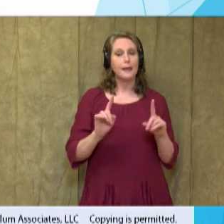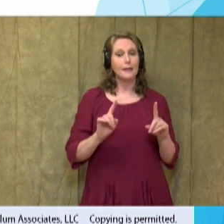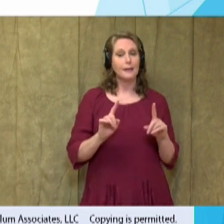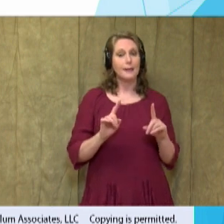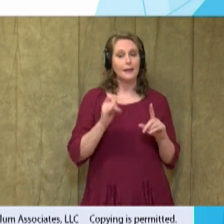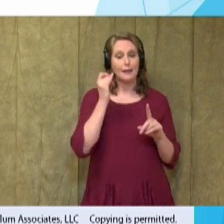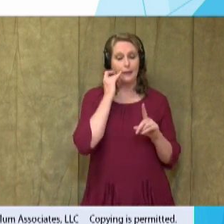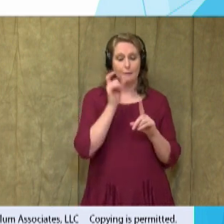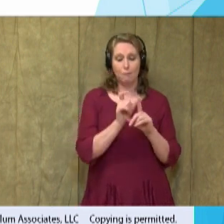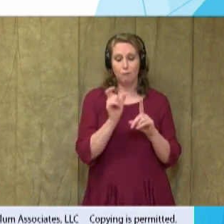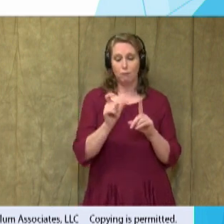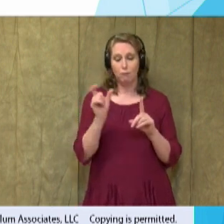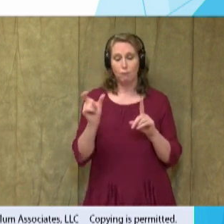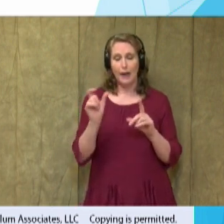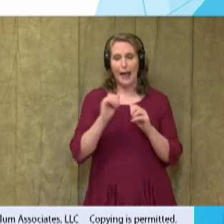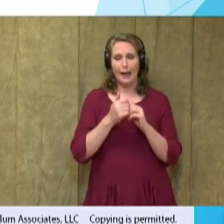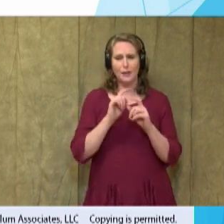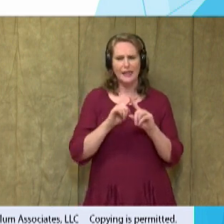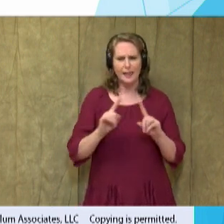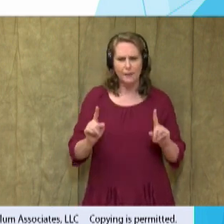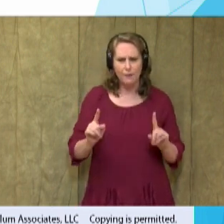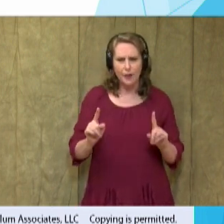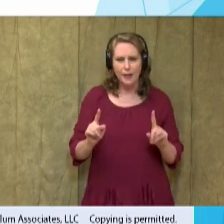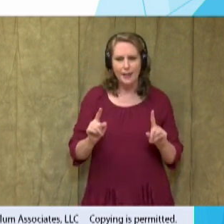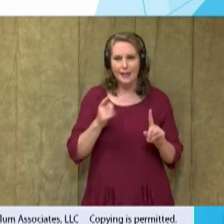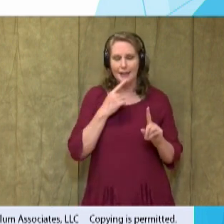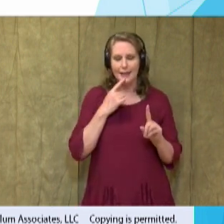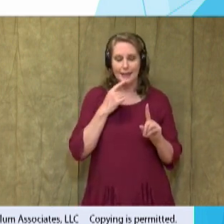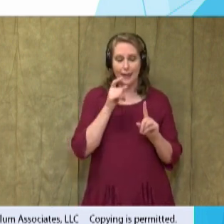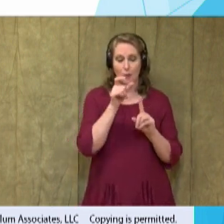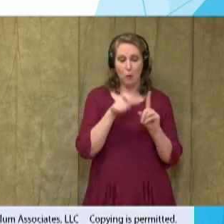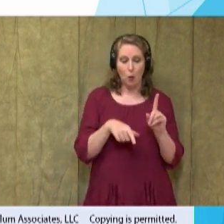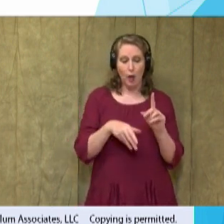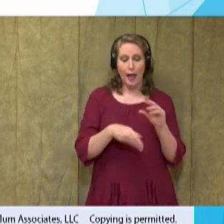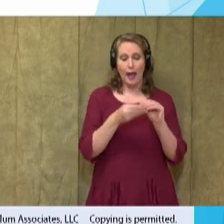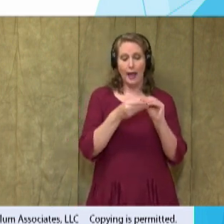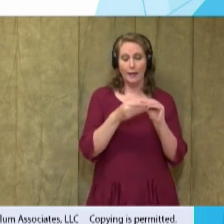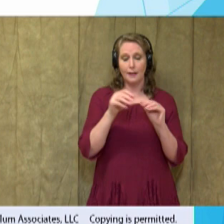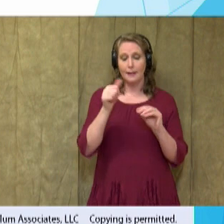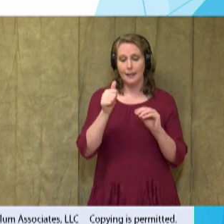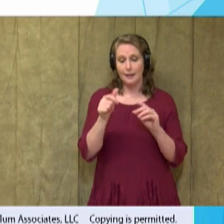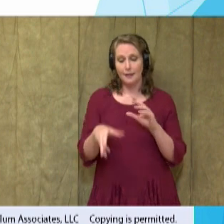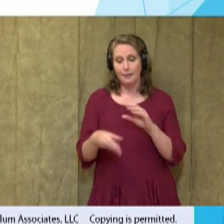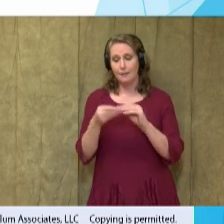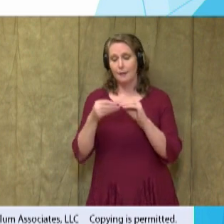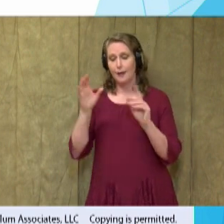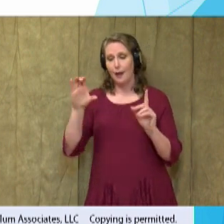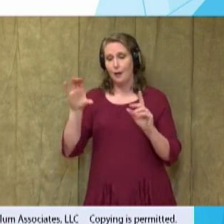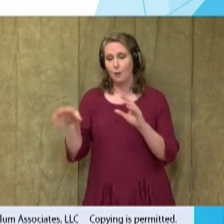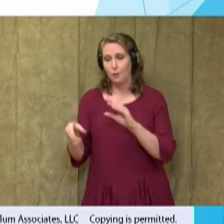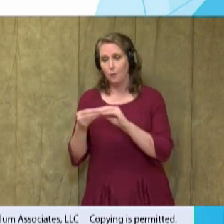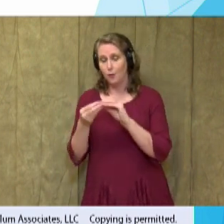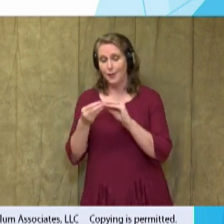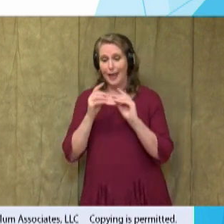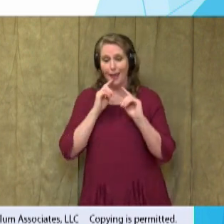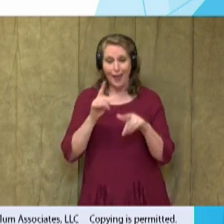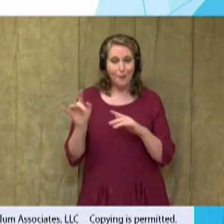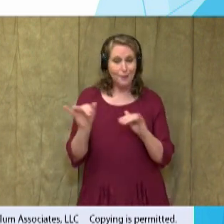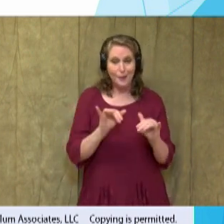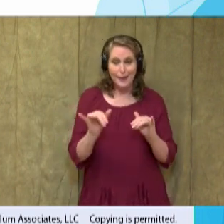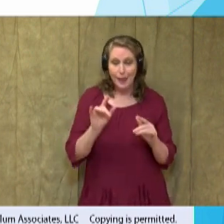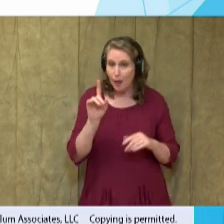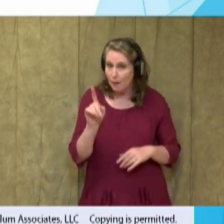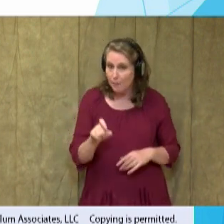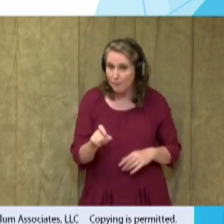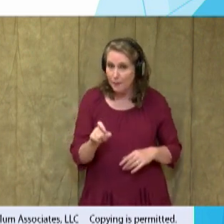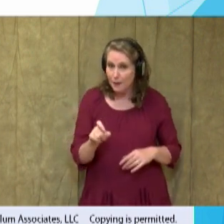here. What did they do on this one? It says you can add ones, then tens, then hundreds. Will you get the same sum if you